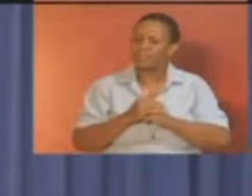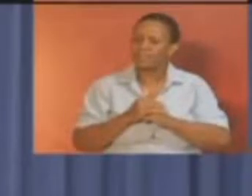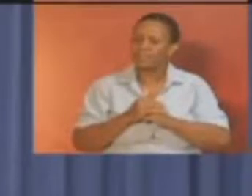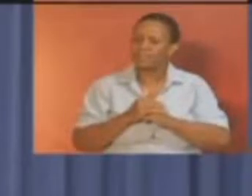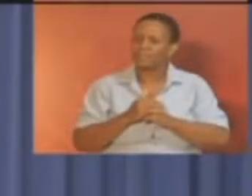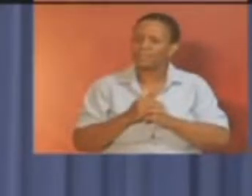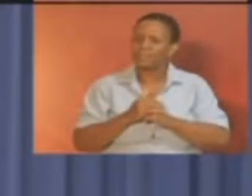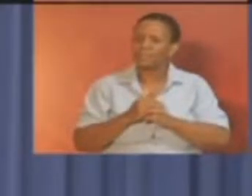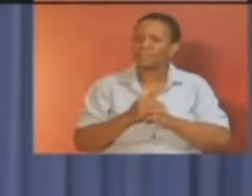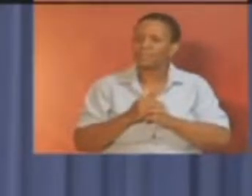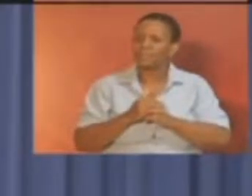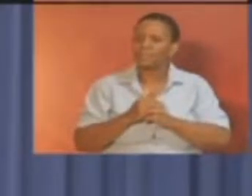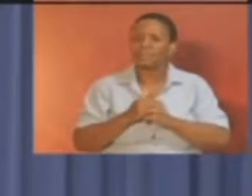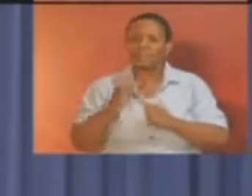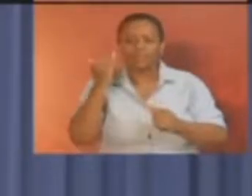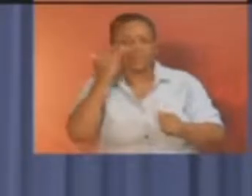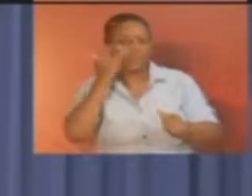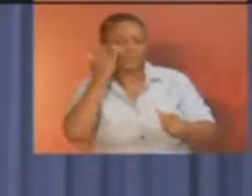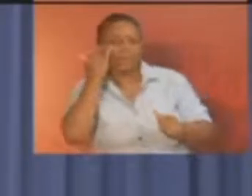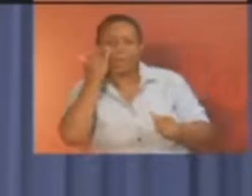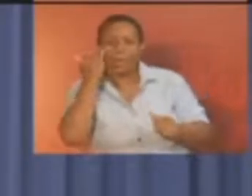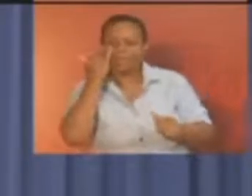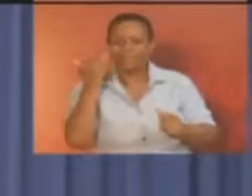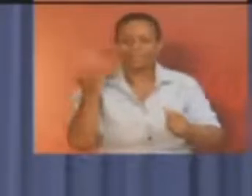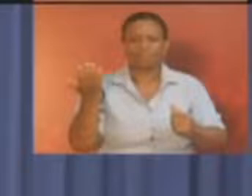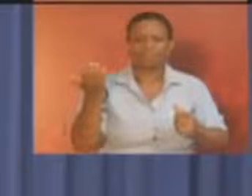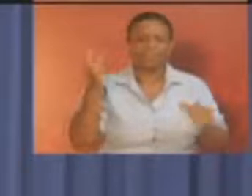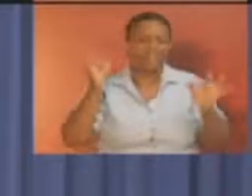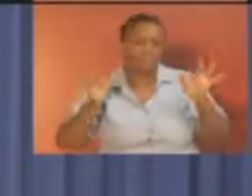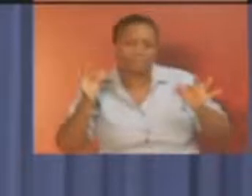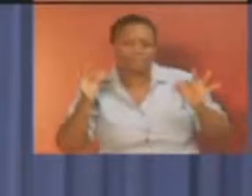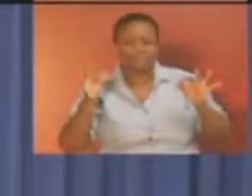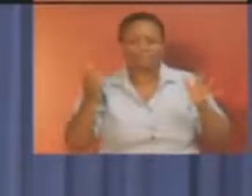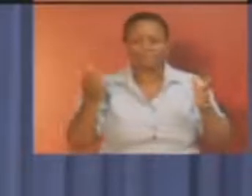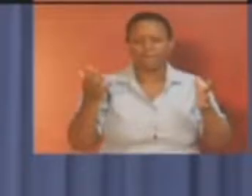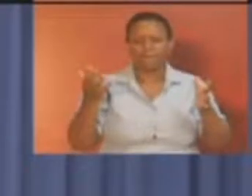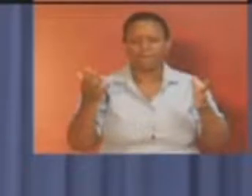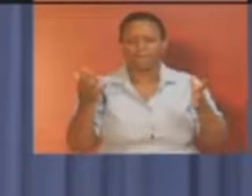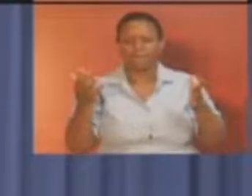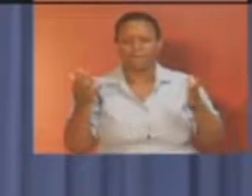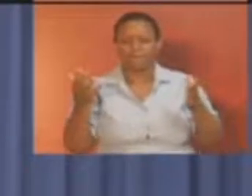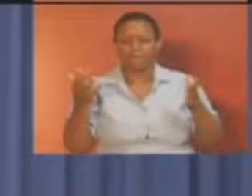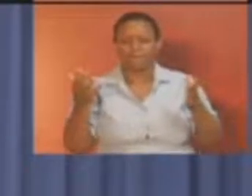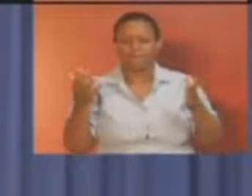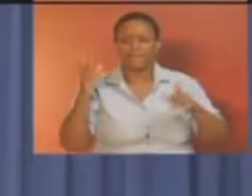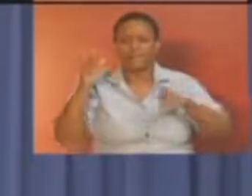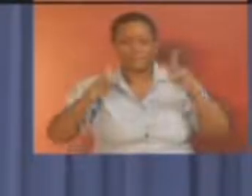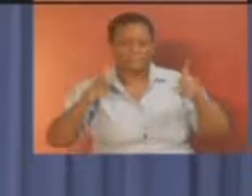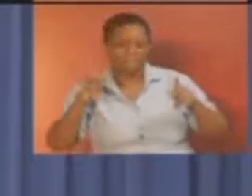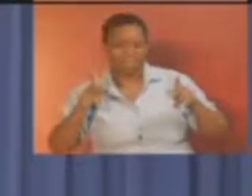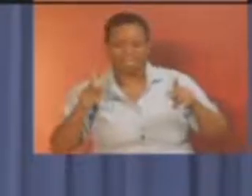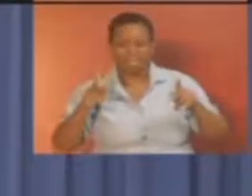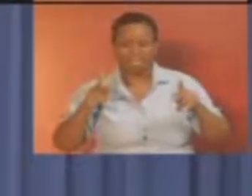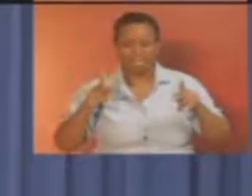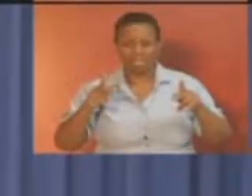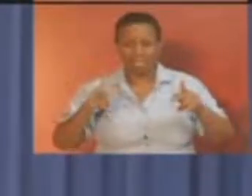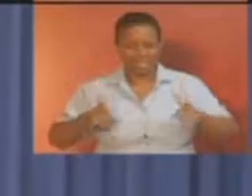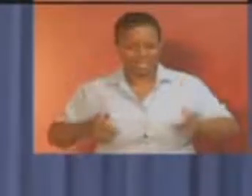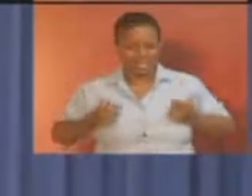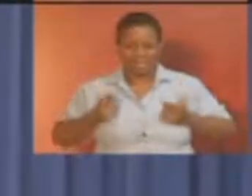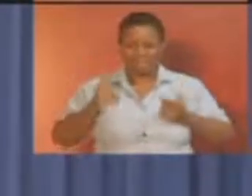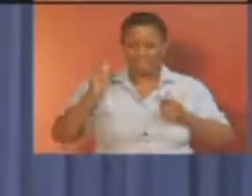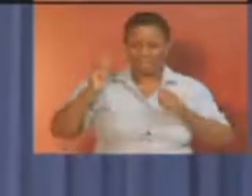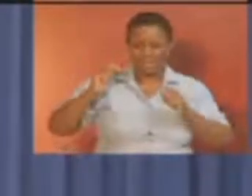signal. But it tells you that there are people in the country who are completely disconnected from the